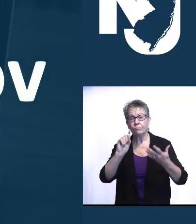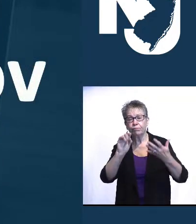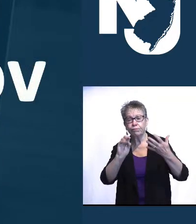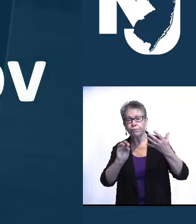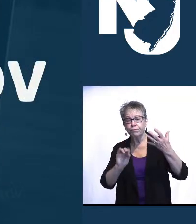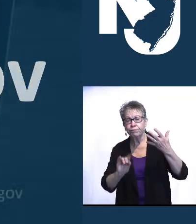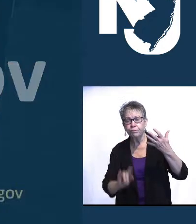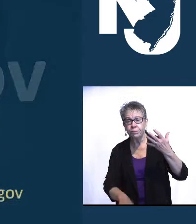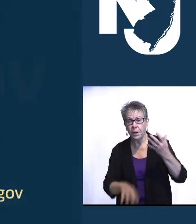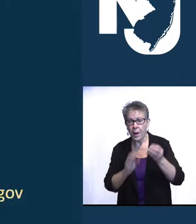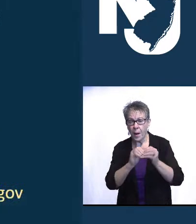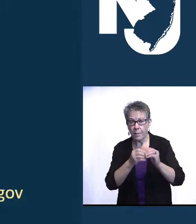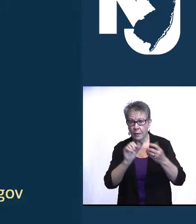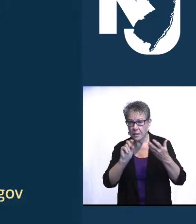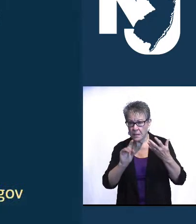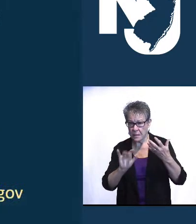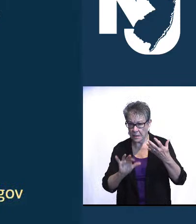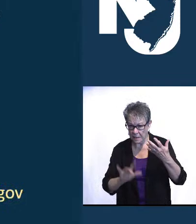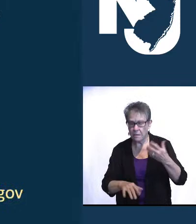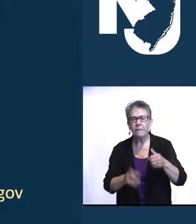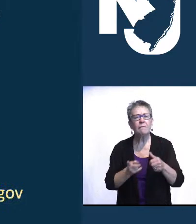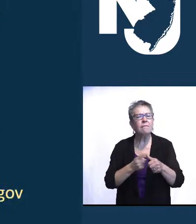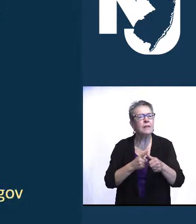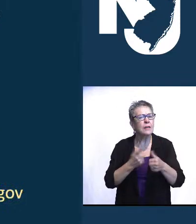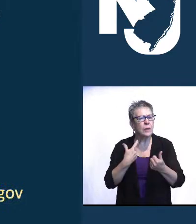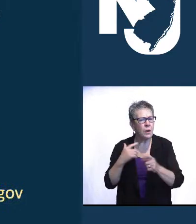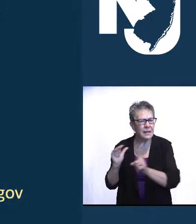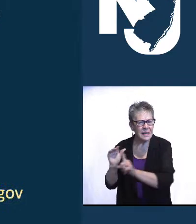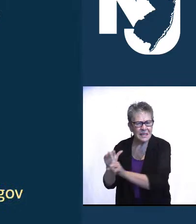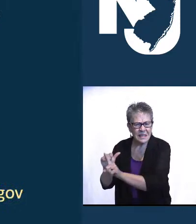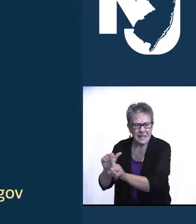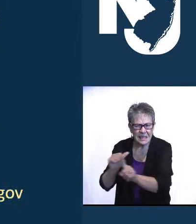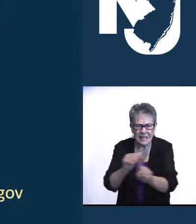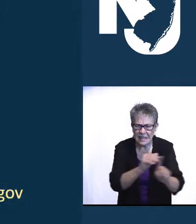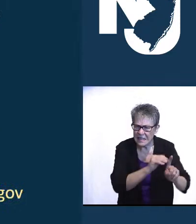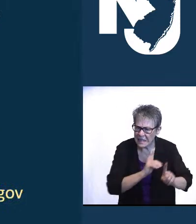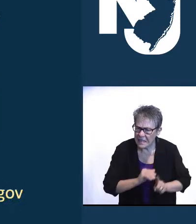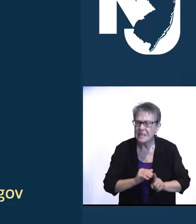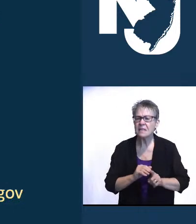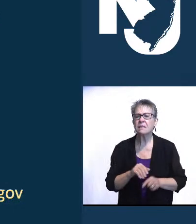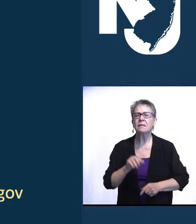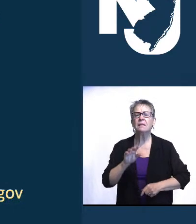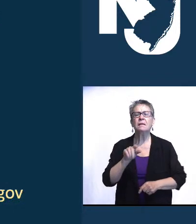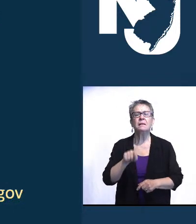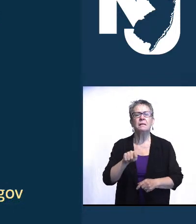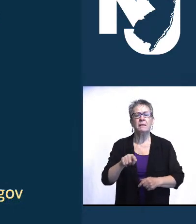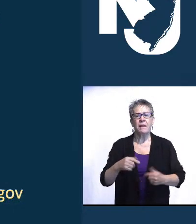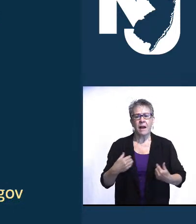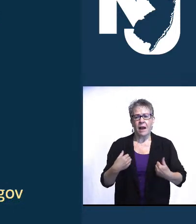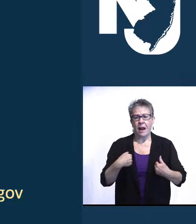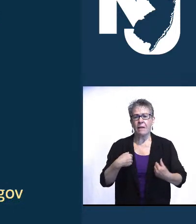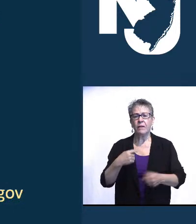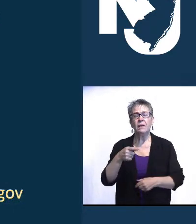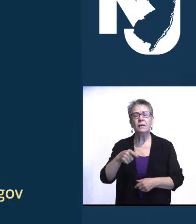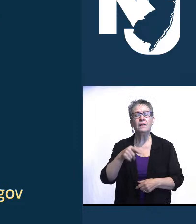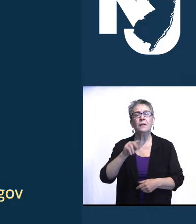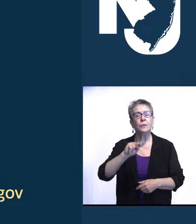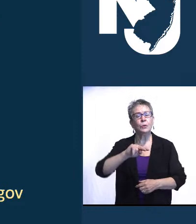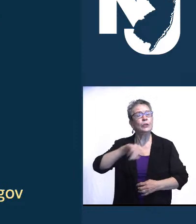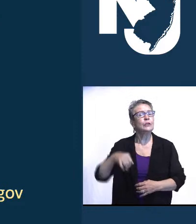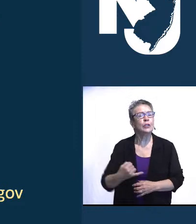lost. Tomorrow, the registration window will be open for the New Jersey Housing and Mortgage Finance